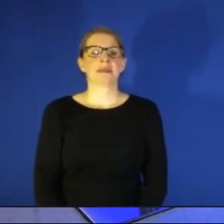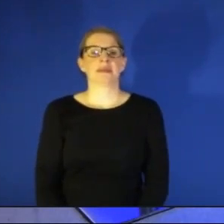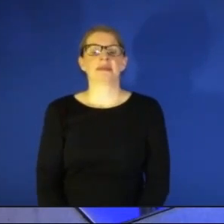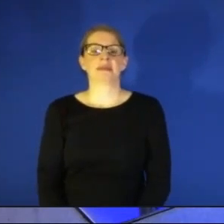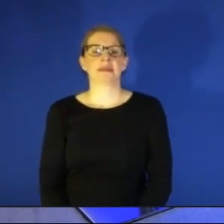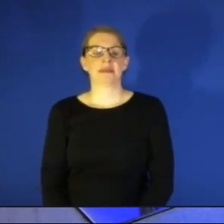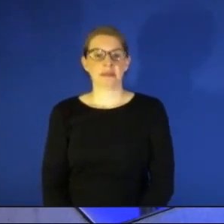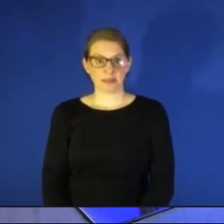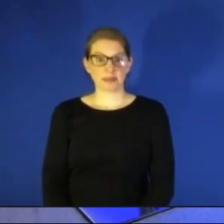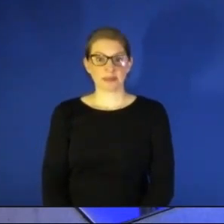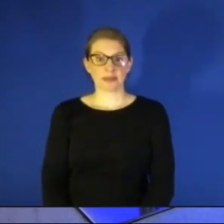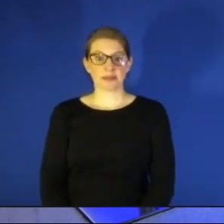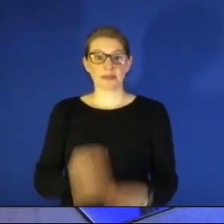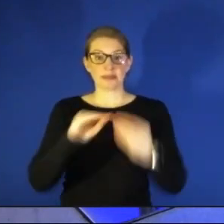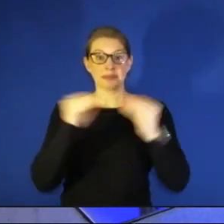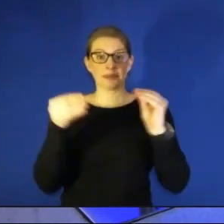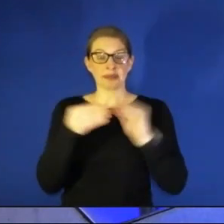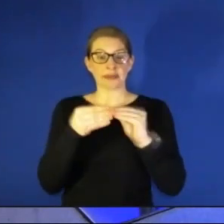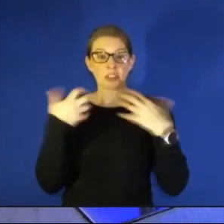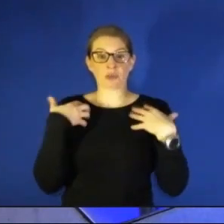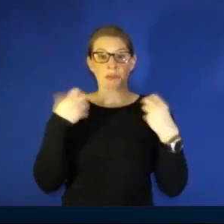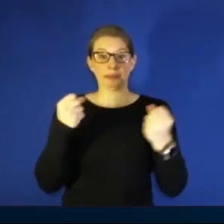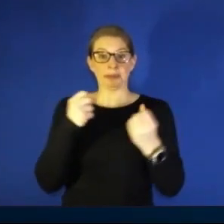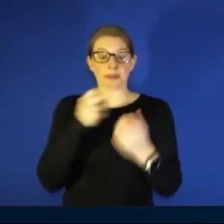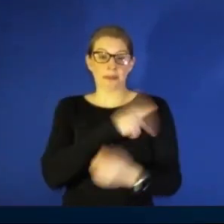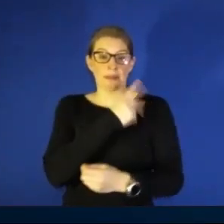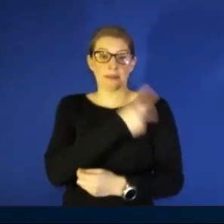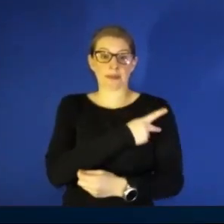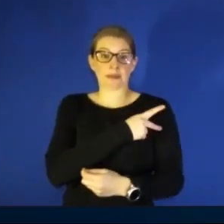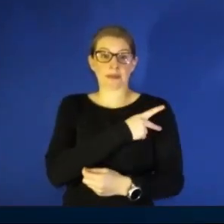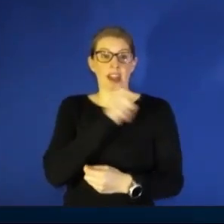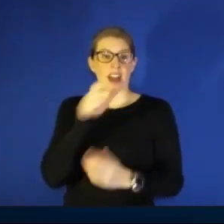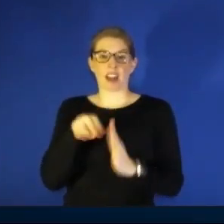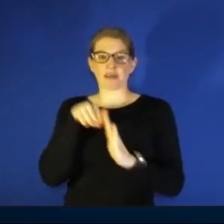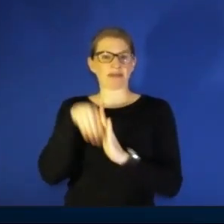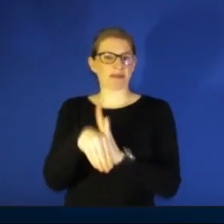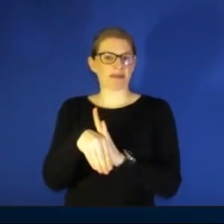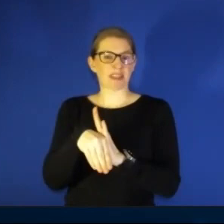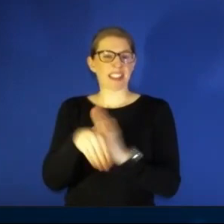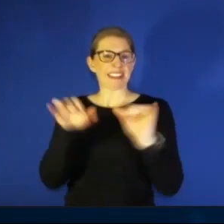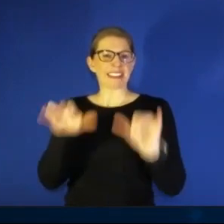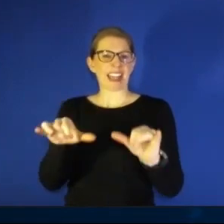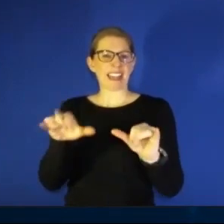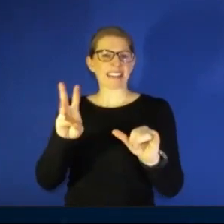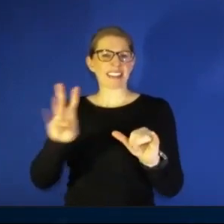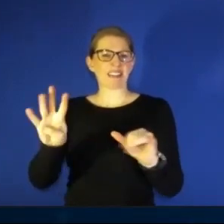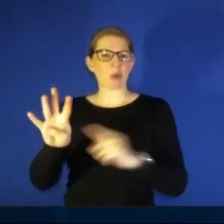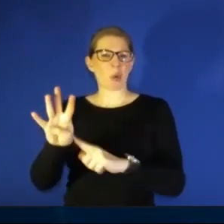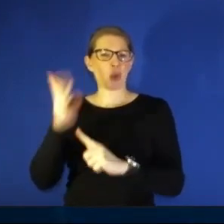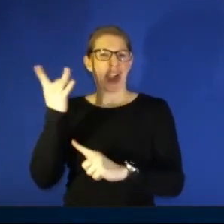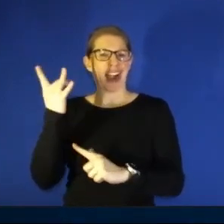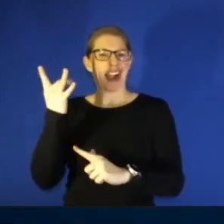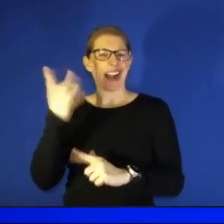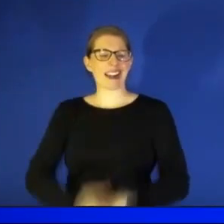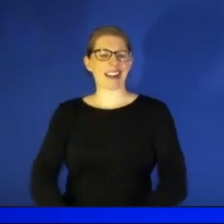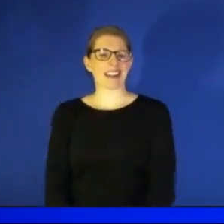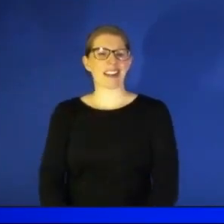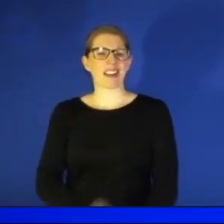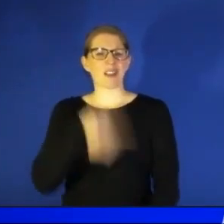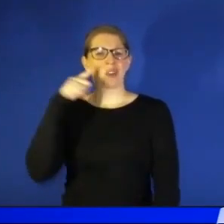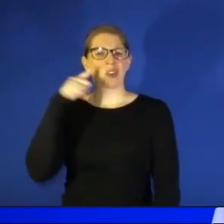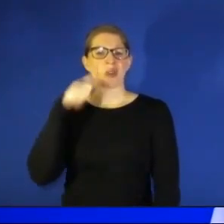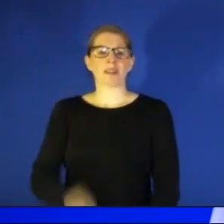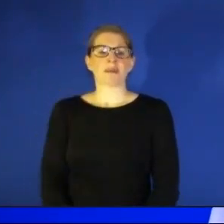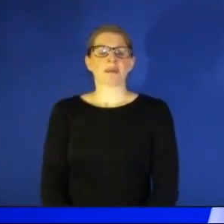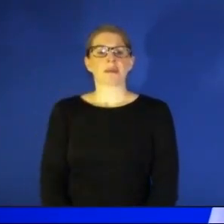Why are the numbers of recovering patients from COVID not going down and staying so high? Jean wants to know. Yeah, I think there's a lot of